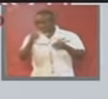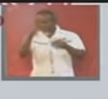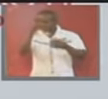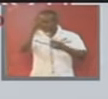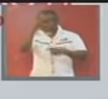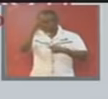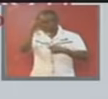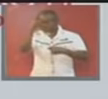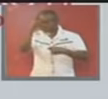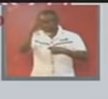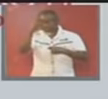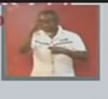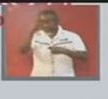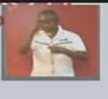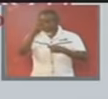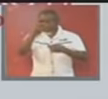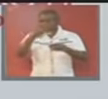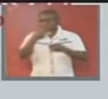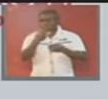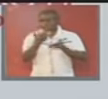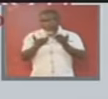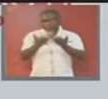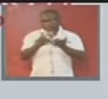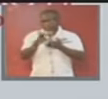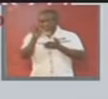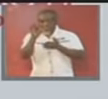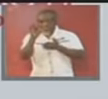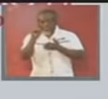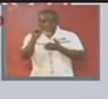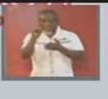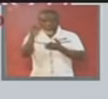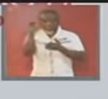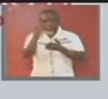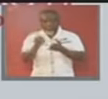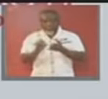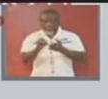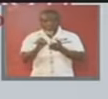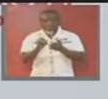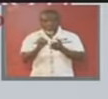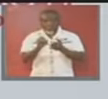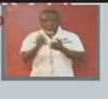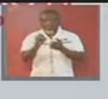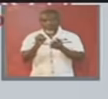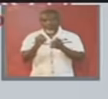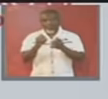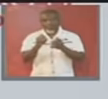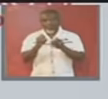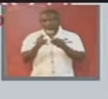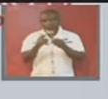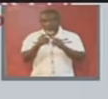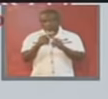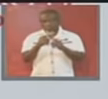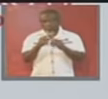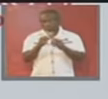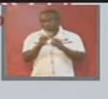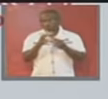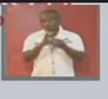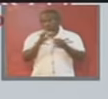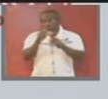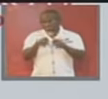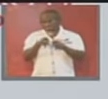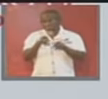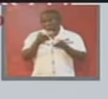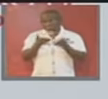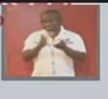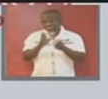over 90% of the 127 people, unfortunately, who have succumbed to this disease. So you want